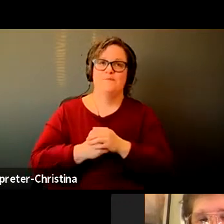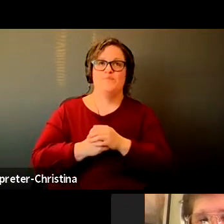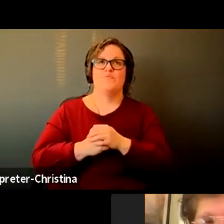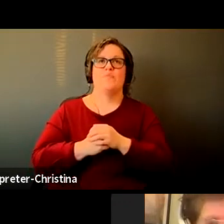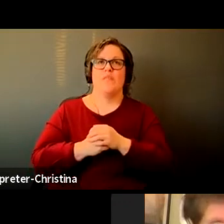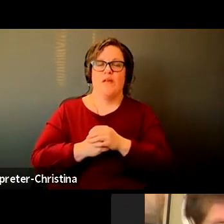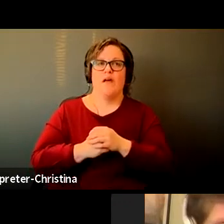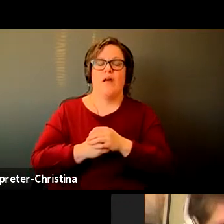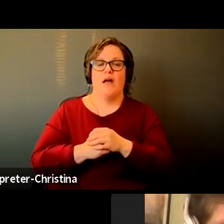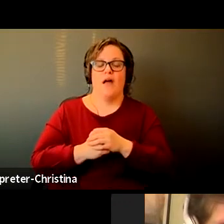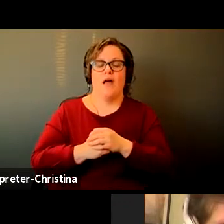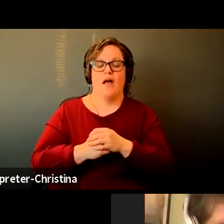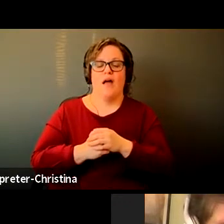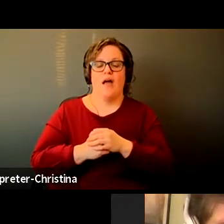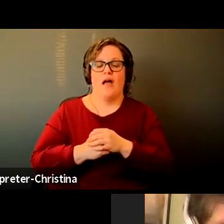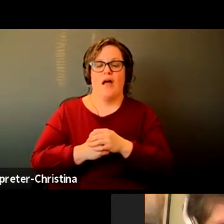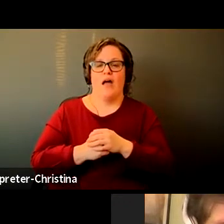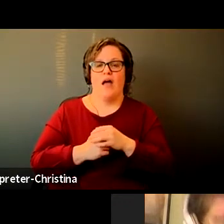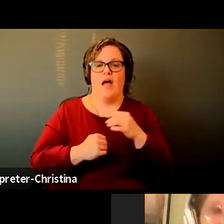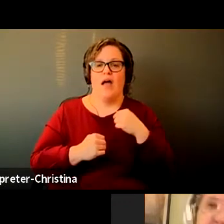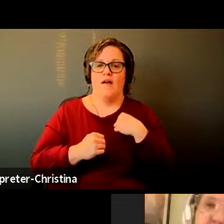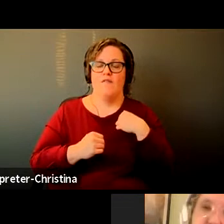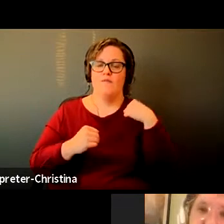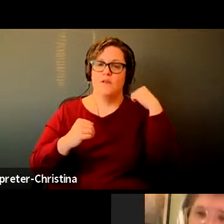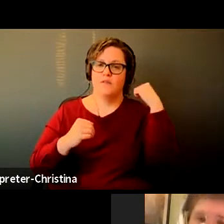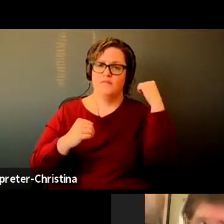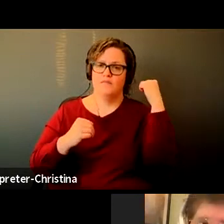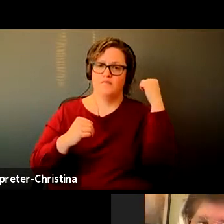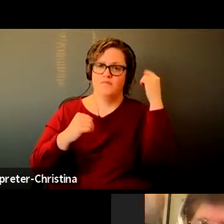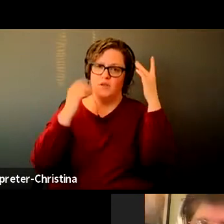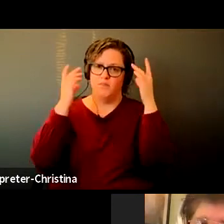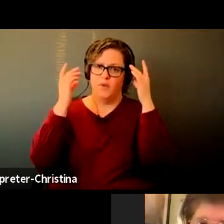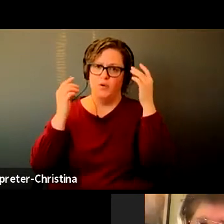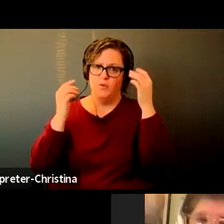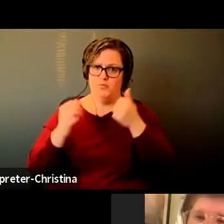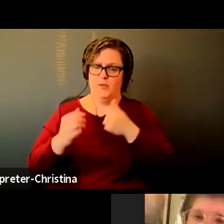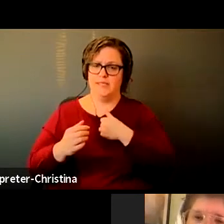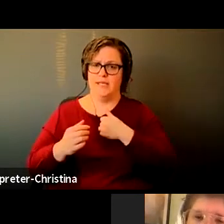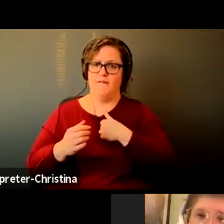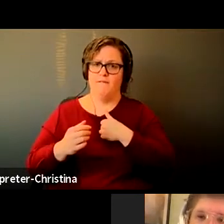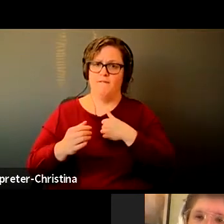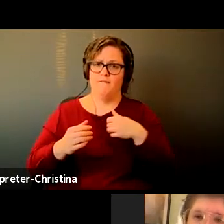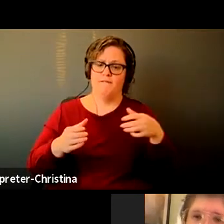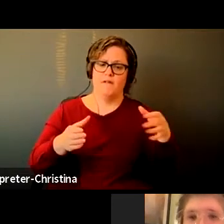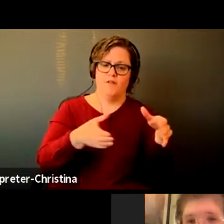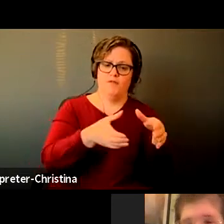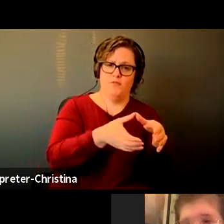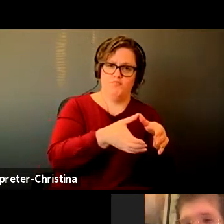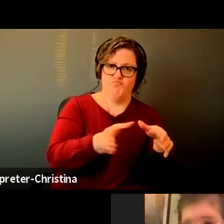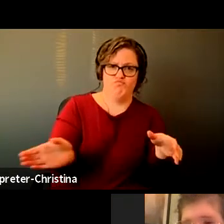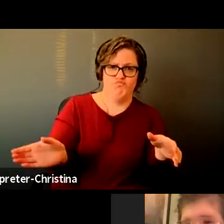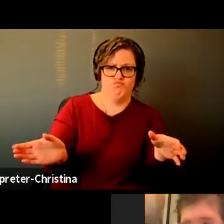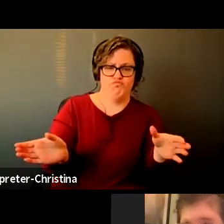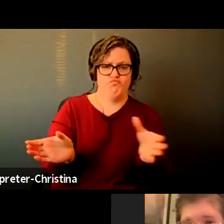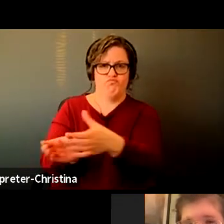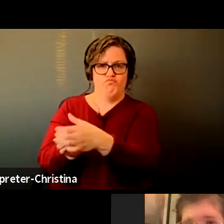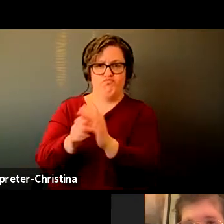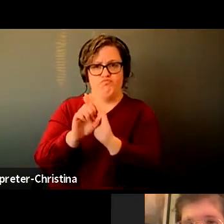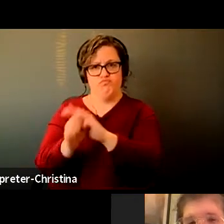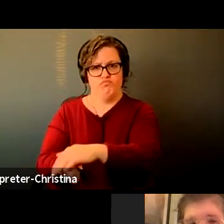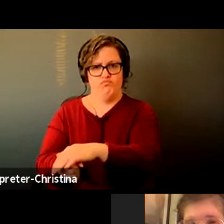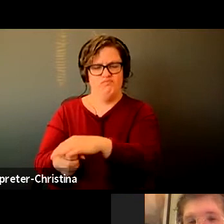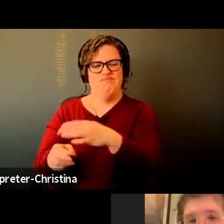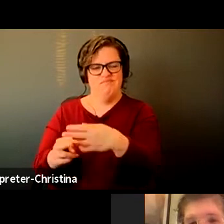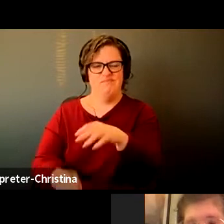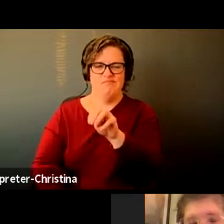how marginalized artists, right? And I know many of us are self-taught, as in like, we didn't go into the institution. Like, Jess, I know you're also one of